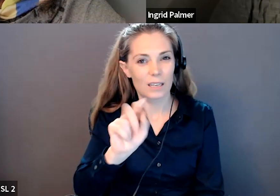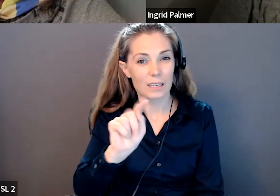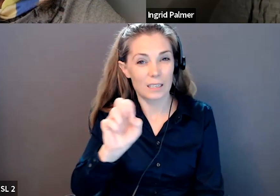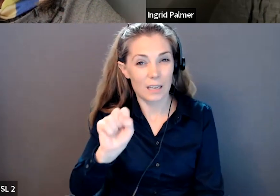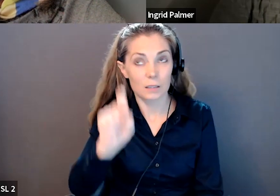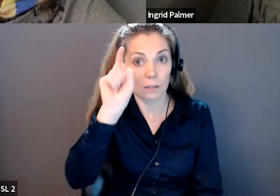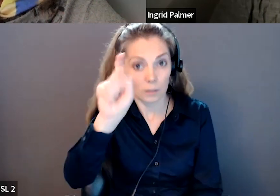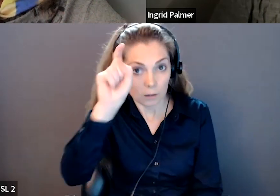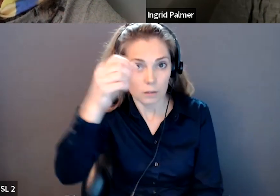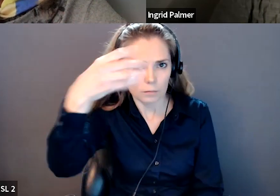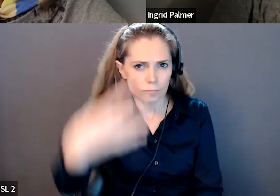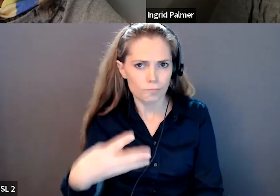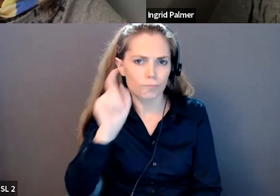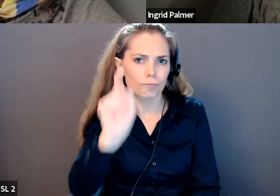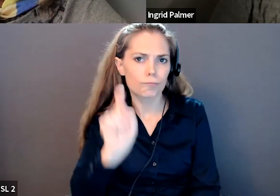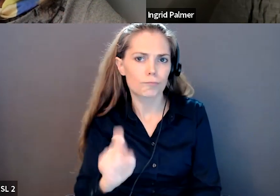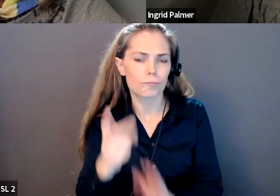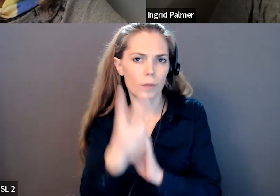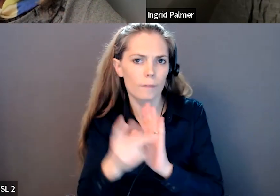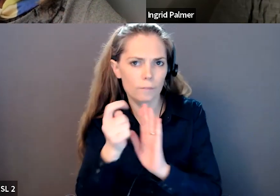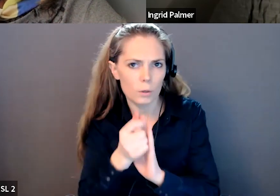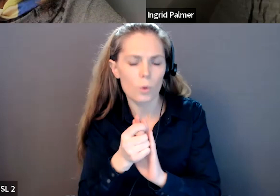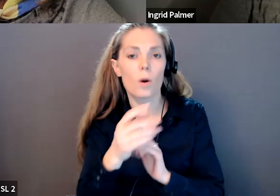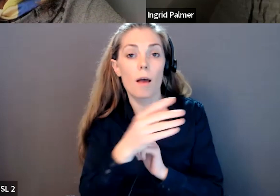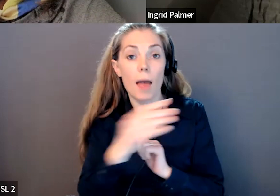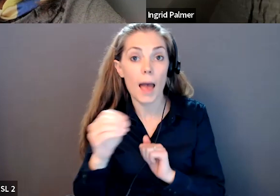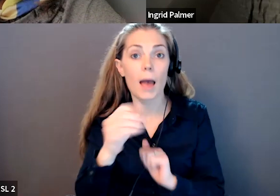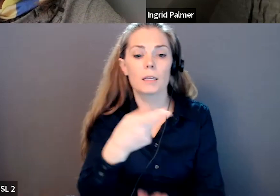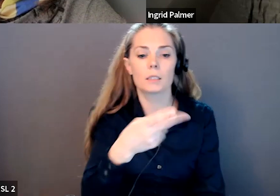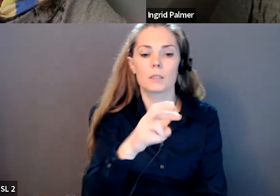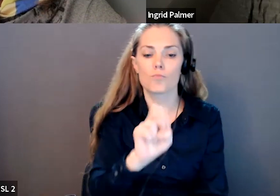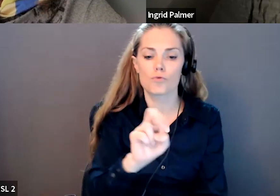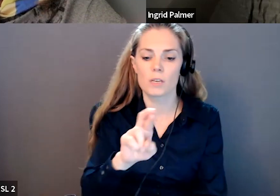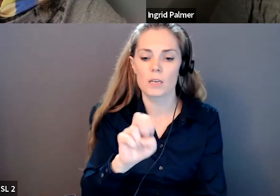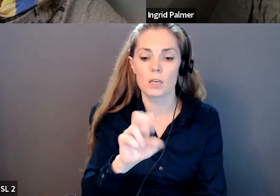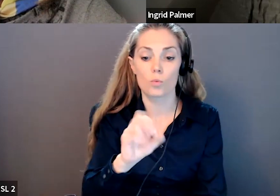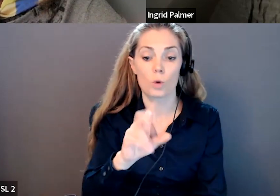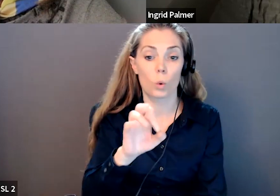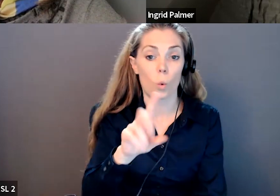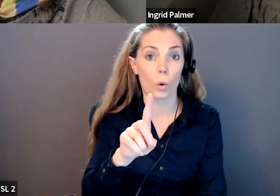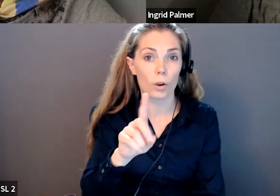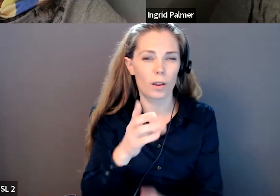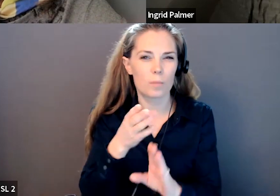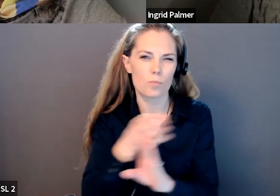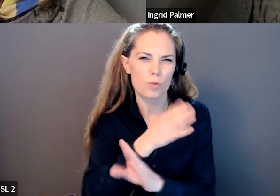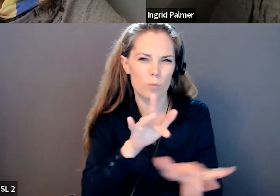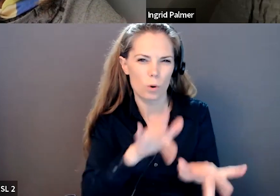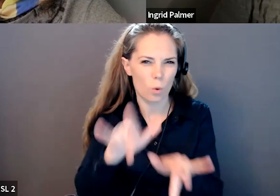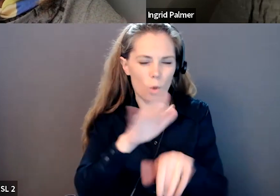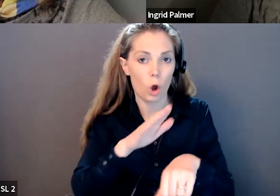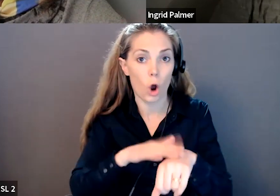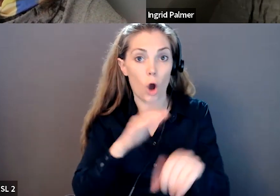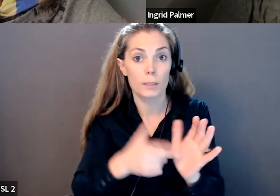on demand under the pre-recorded tab on the conference website. And we encourage you to have a look at